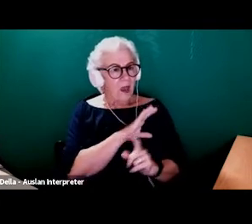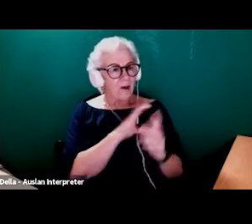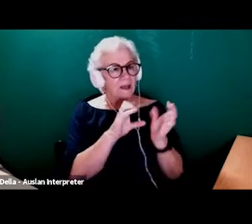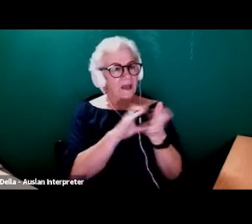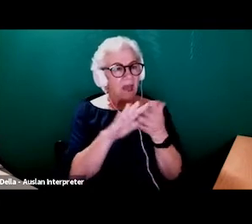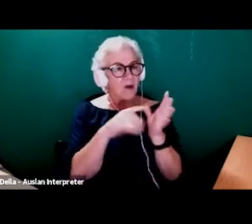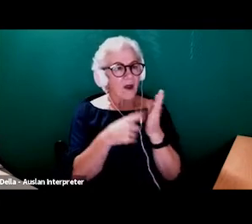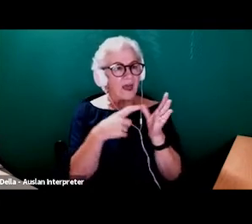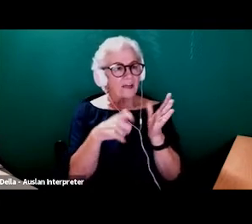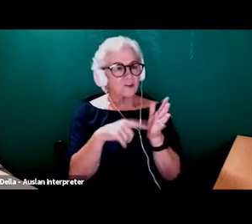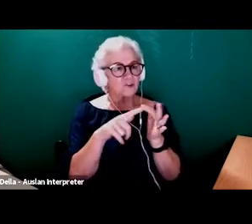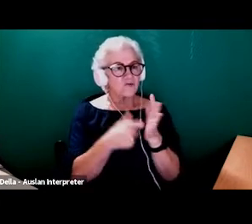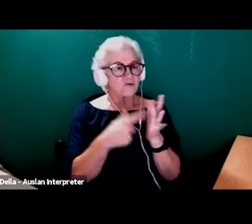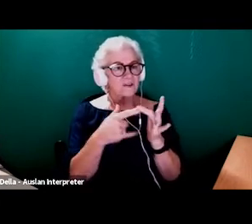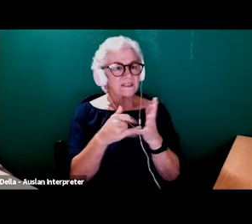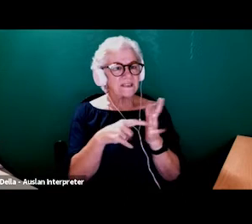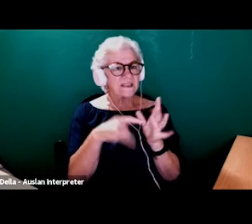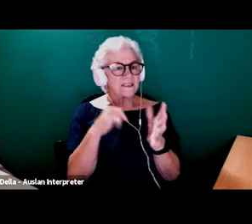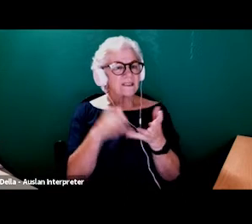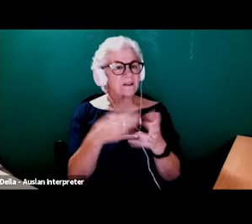since 2001.